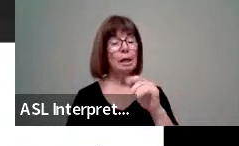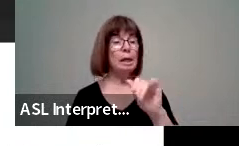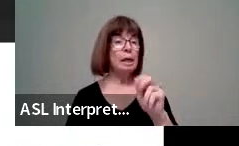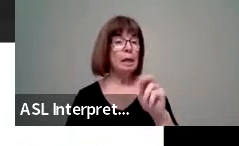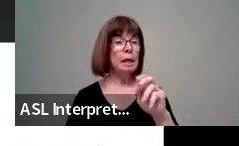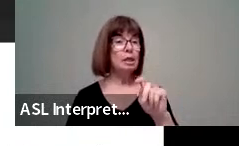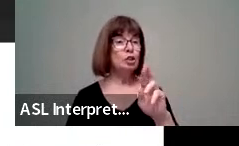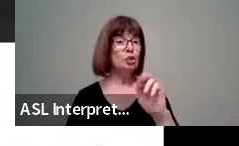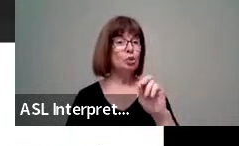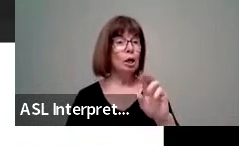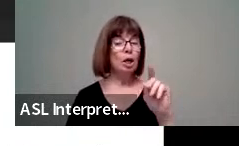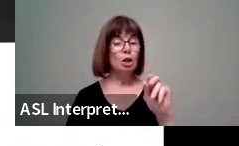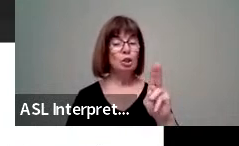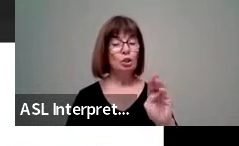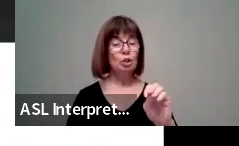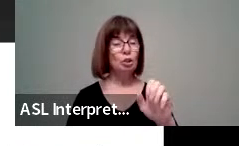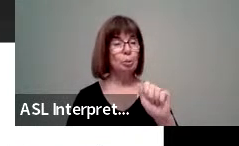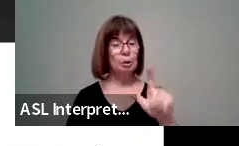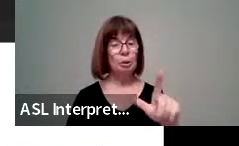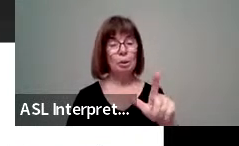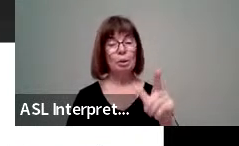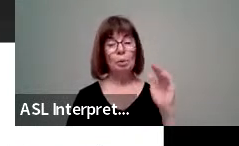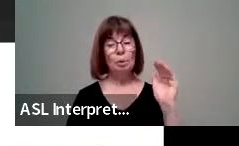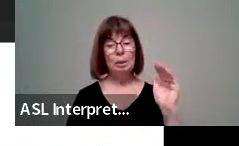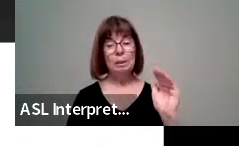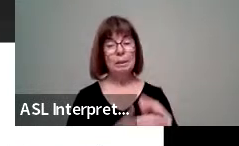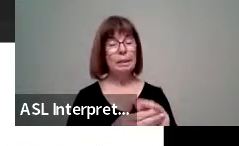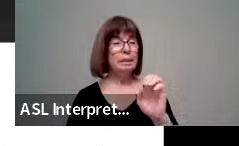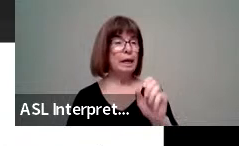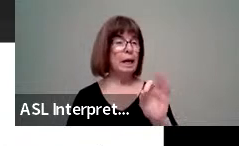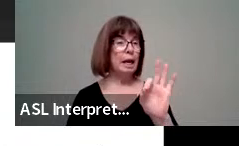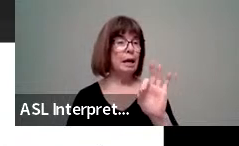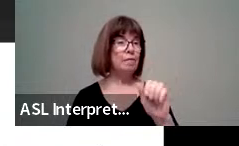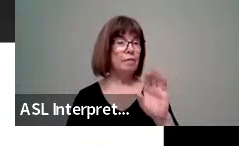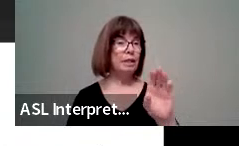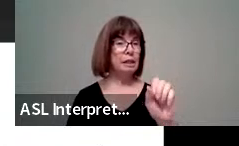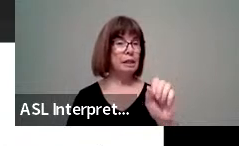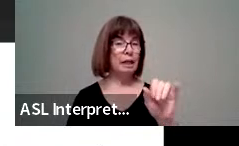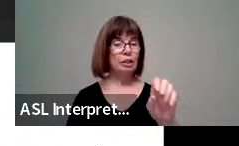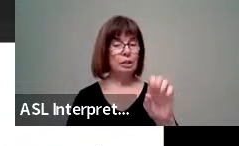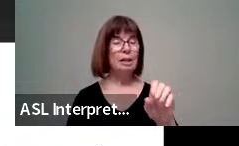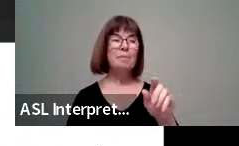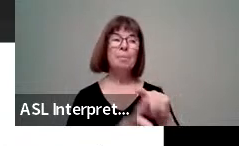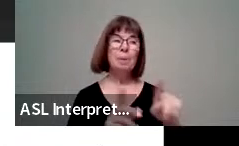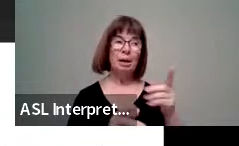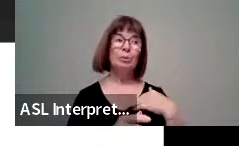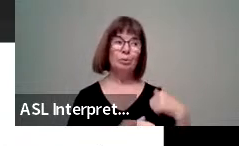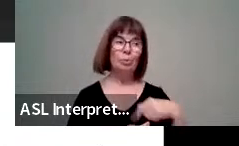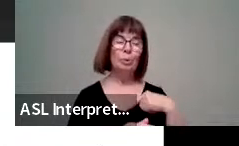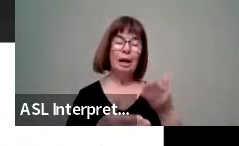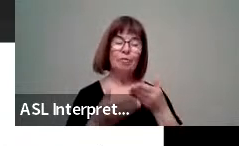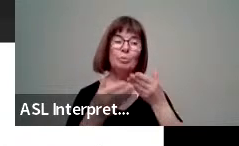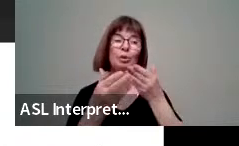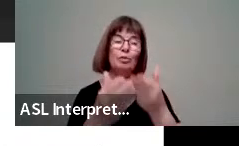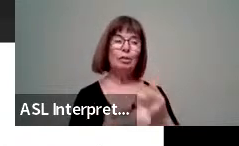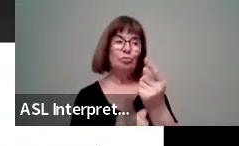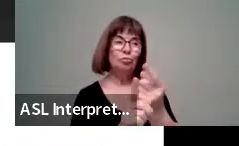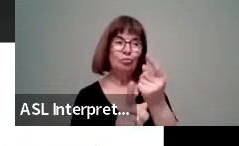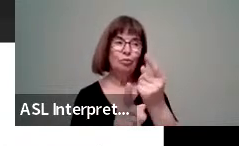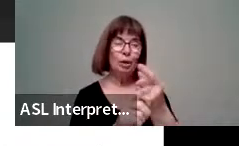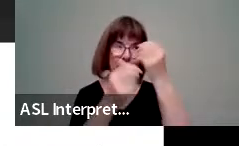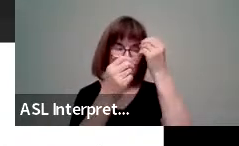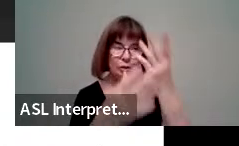intradermal vaccination was less efficacious, and we have provided updated materials and information to ensure that it's clear